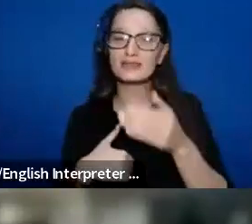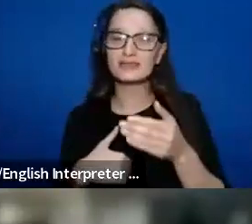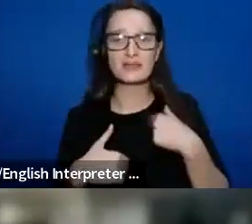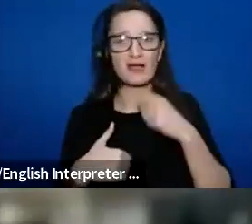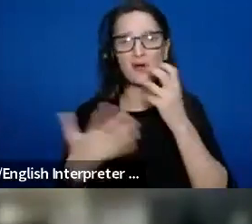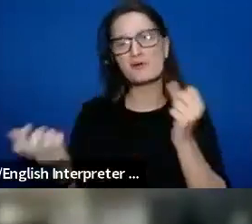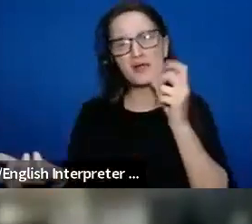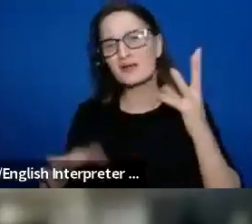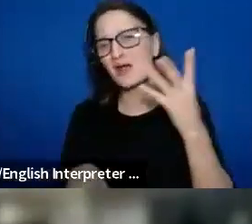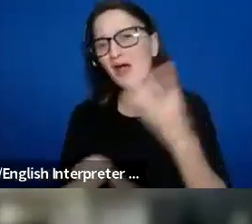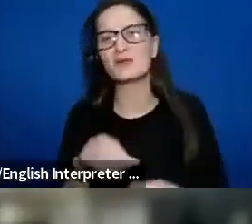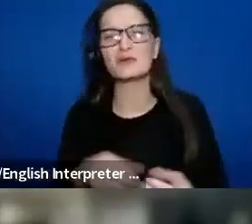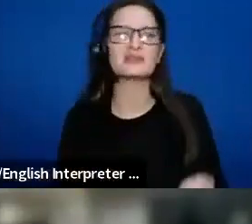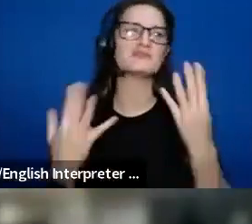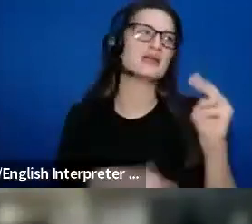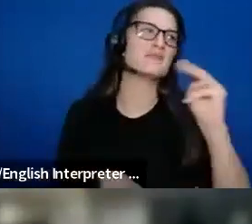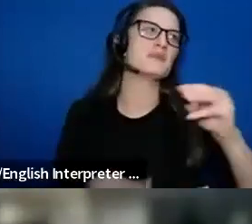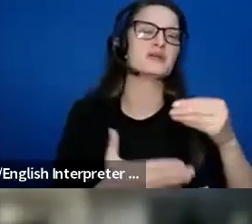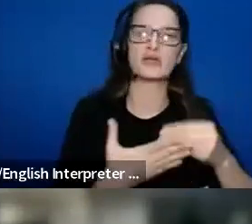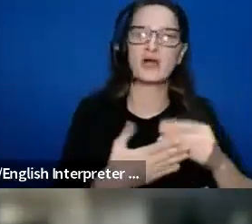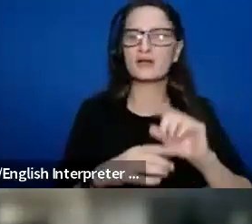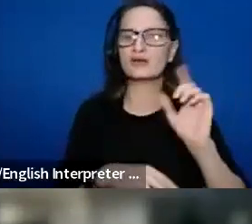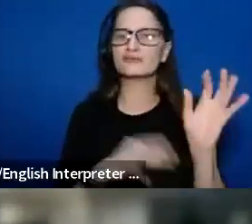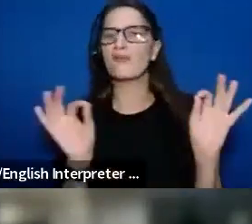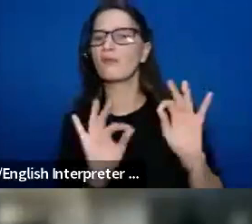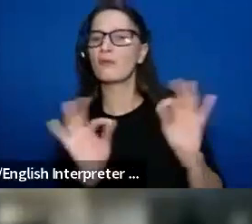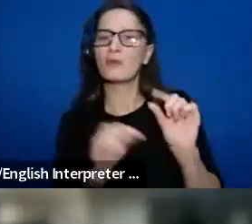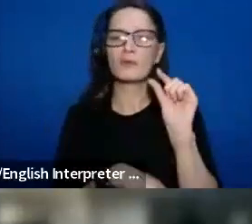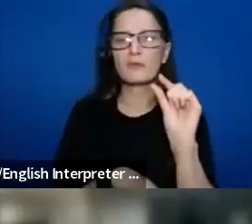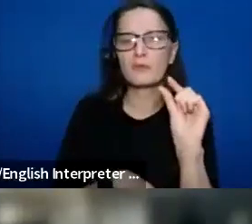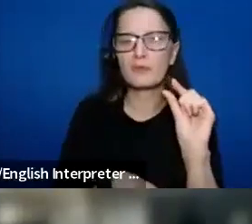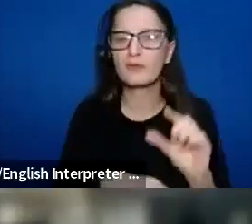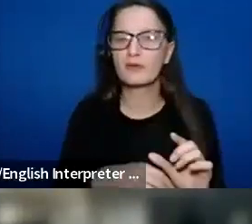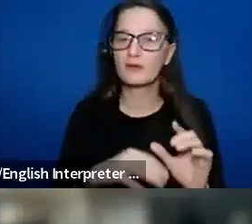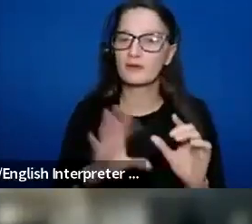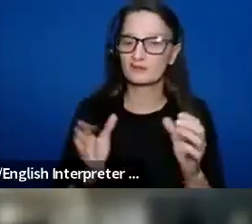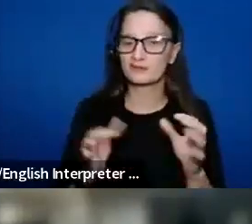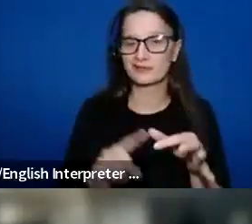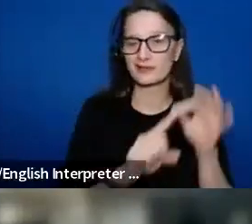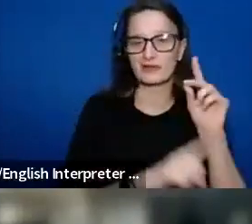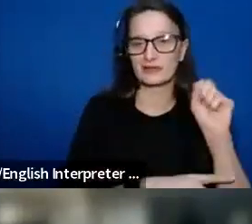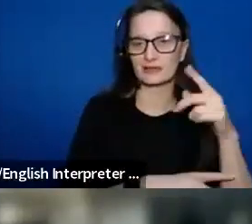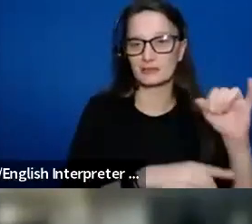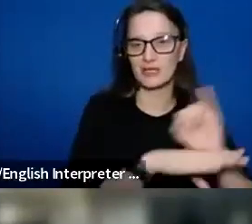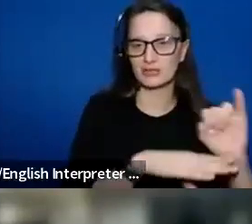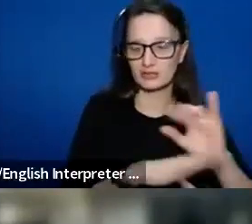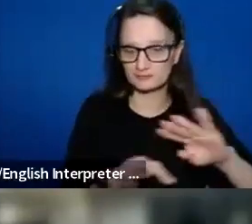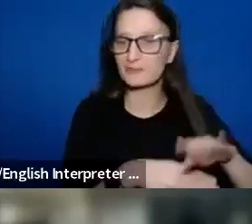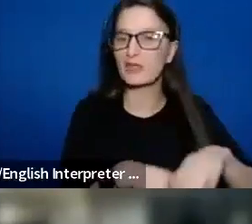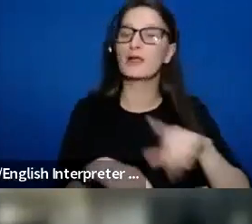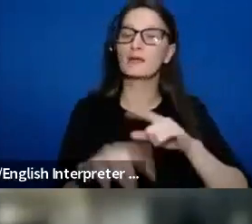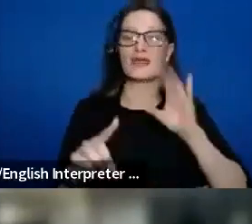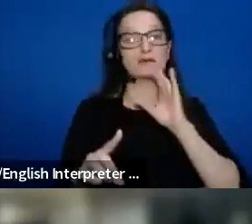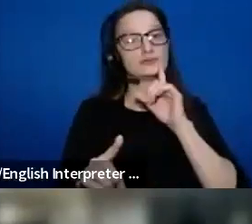multi-million dollar cuts in some of the cases, like I say, except for the DSP internship, it really does impact